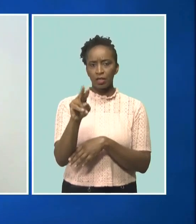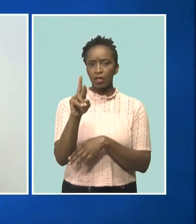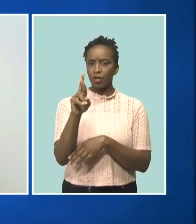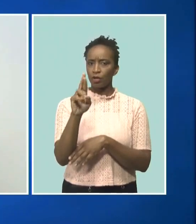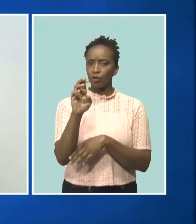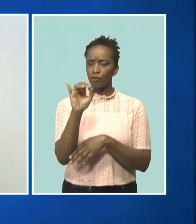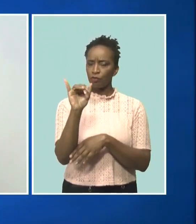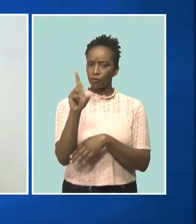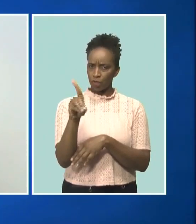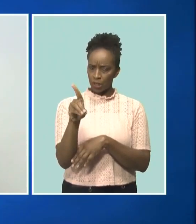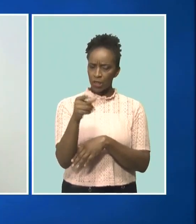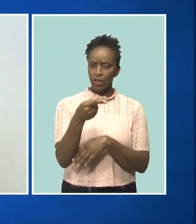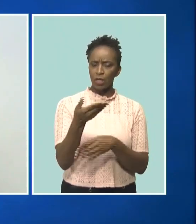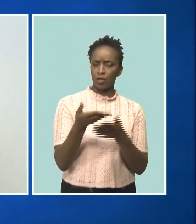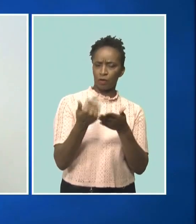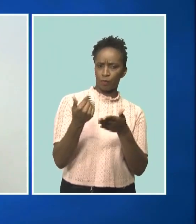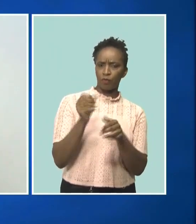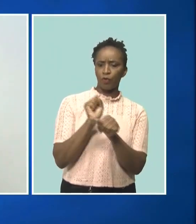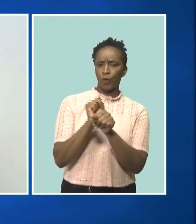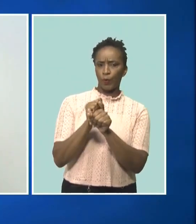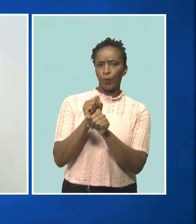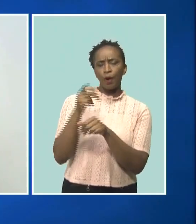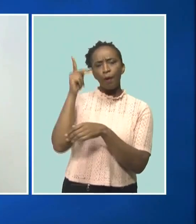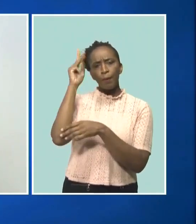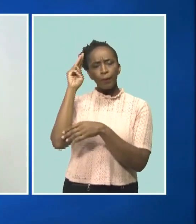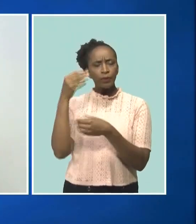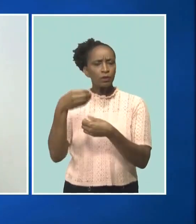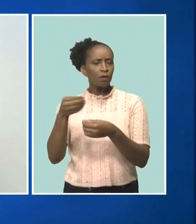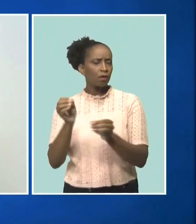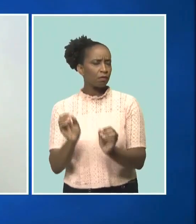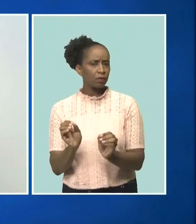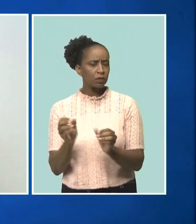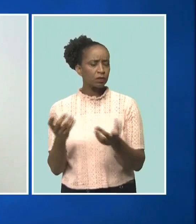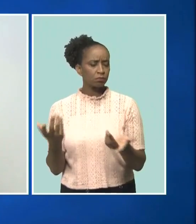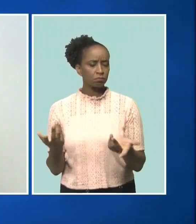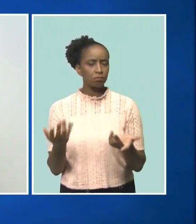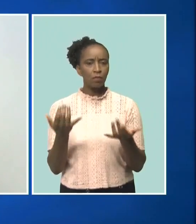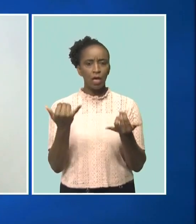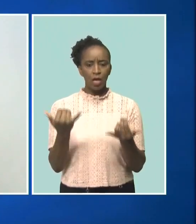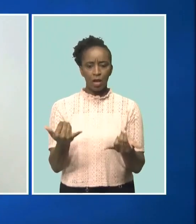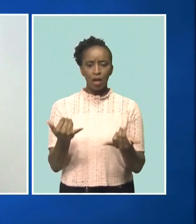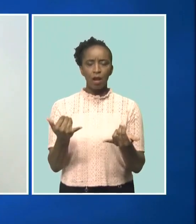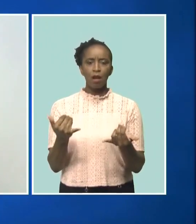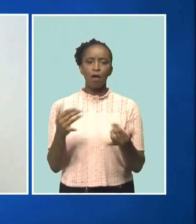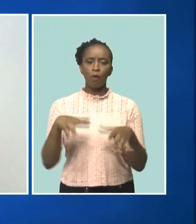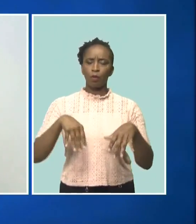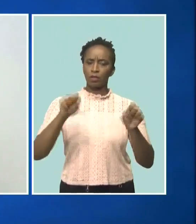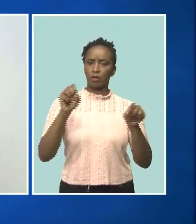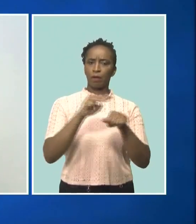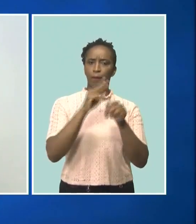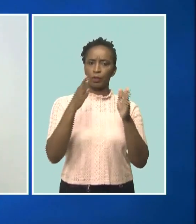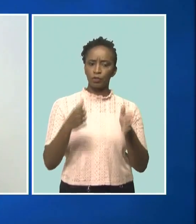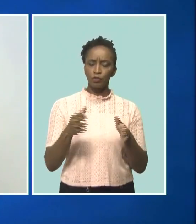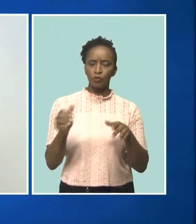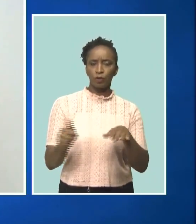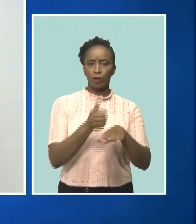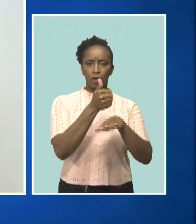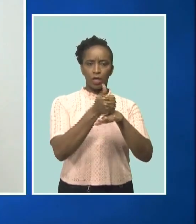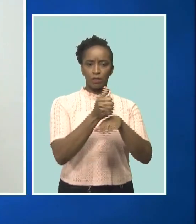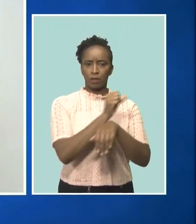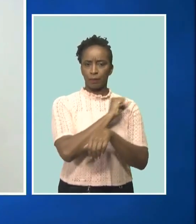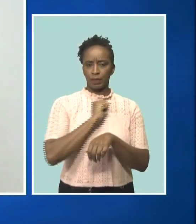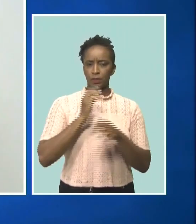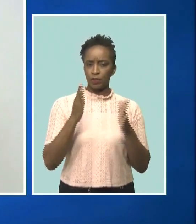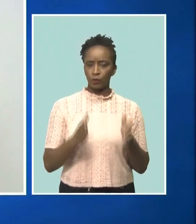to taking on a senatorial position and moving into a ministry. Your thoughts? Yeah,